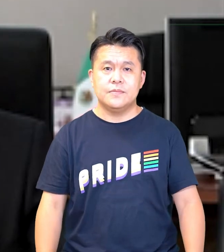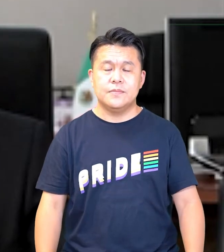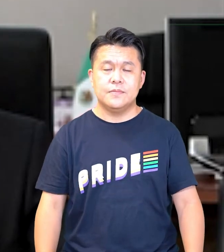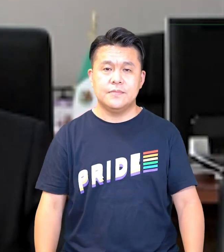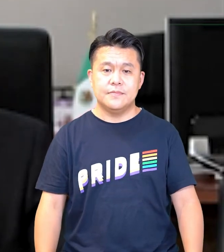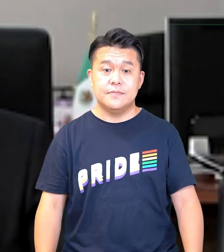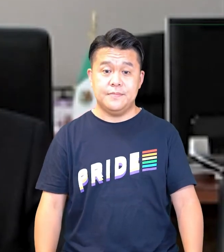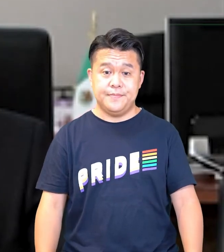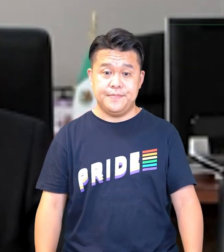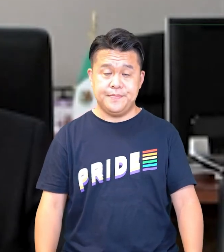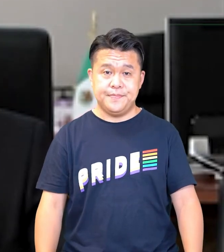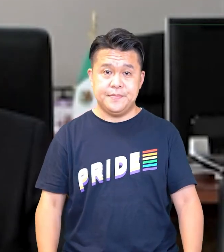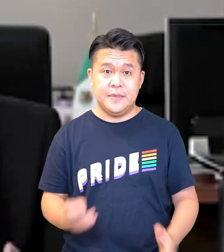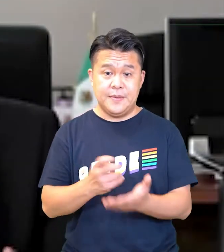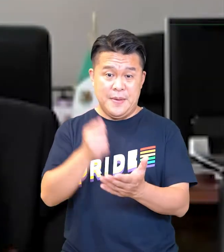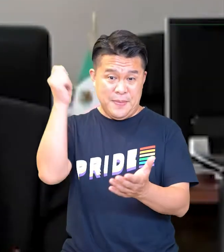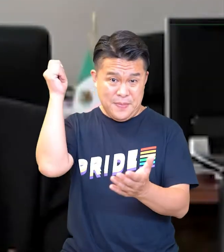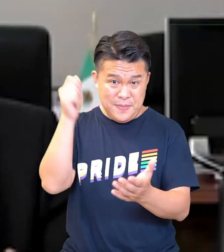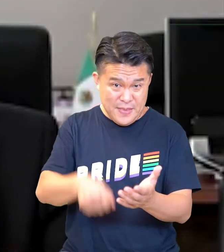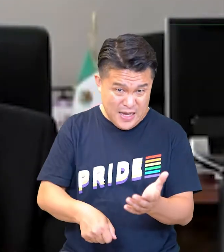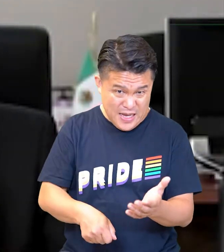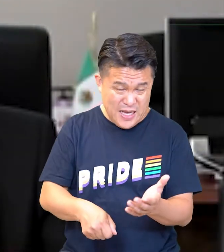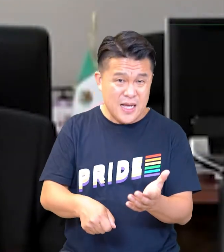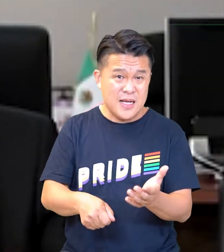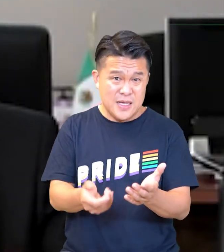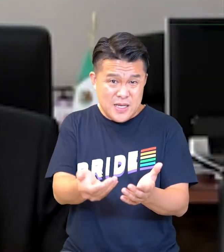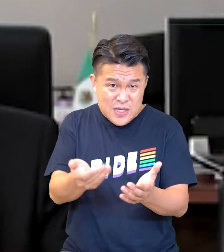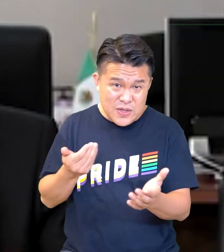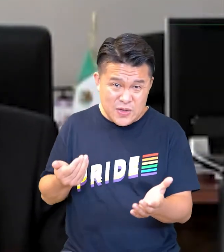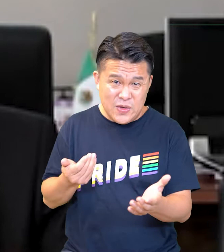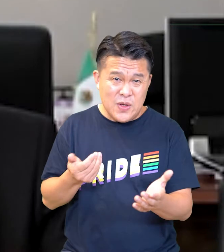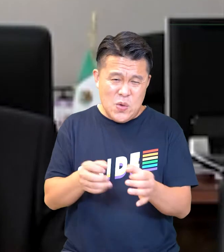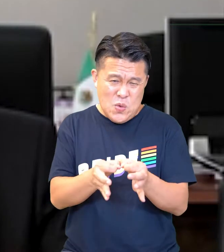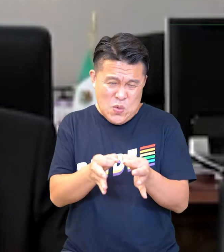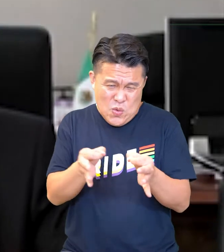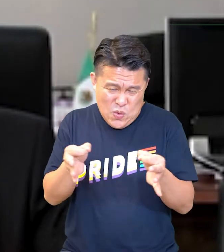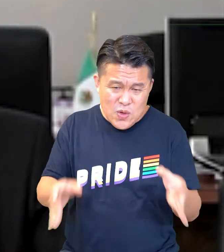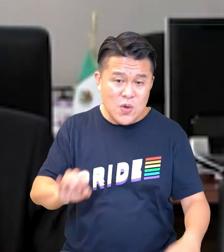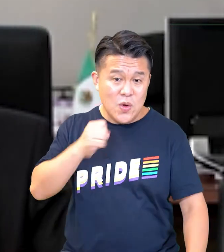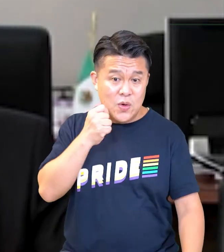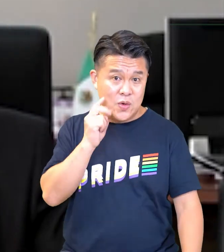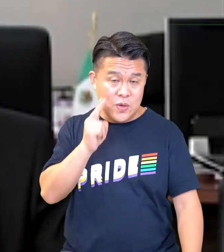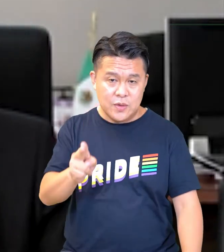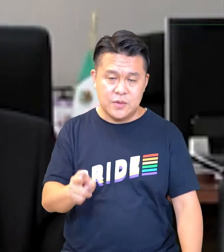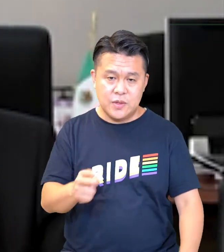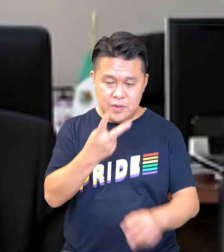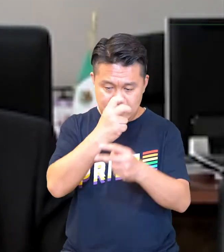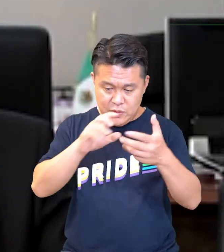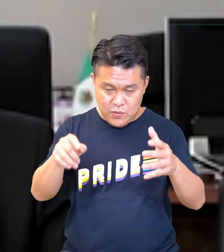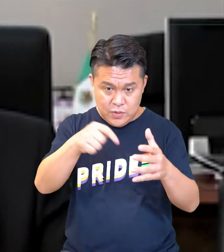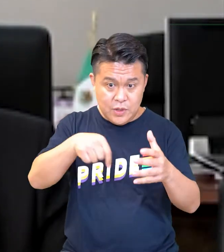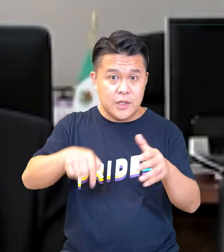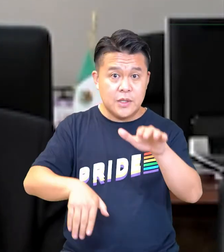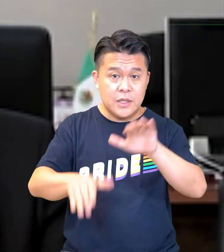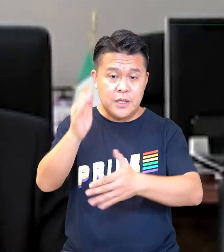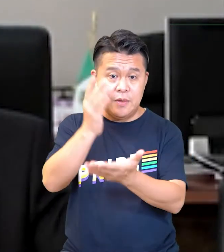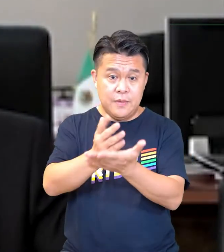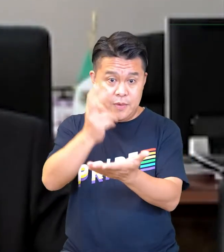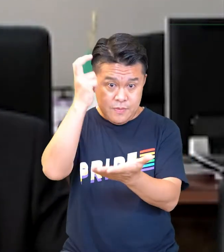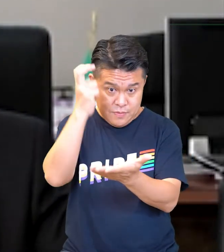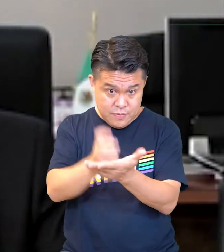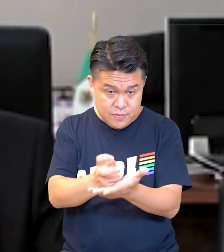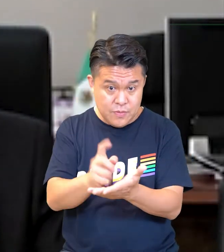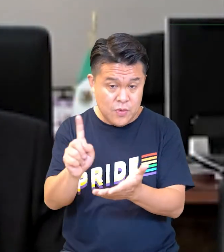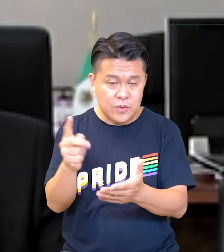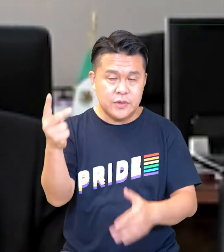Well, that was a long and difficult path. The anti-discrimination law in